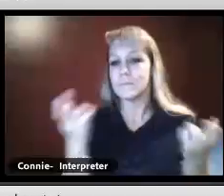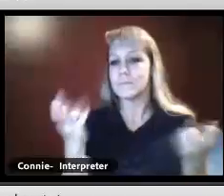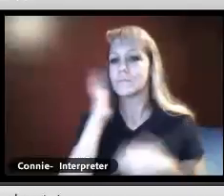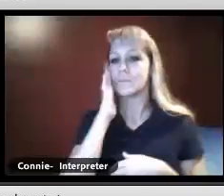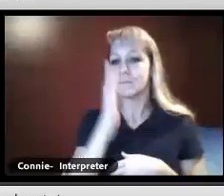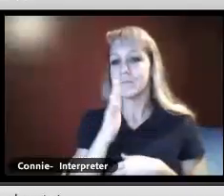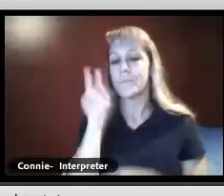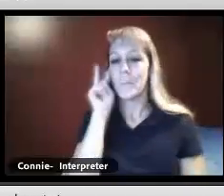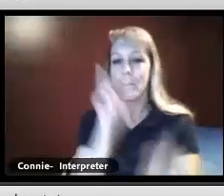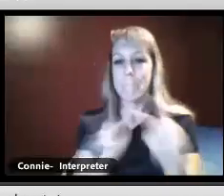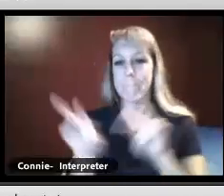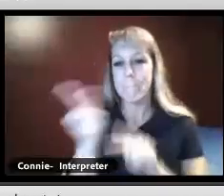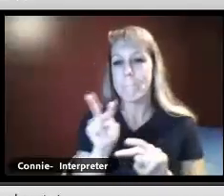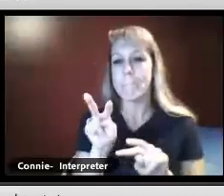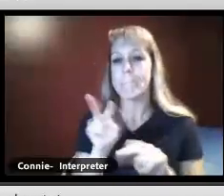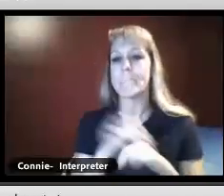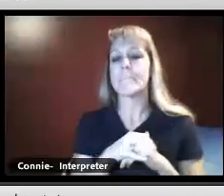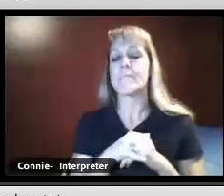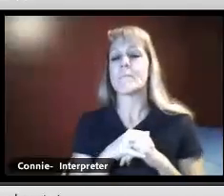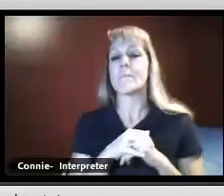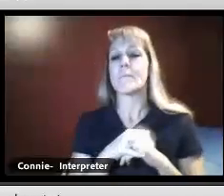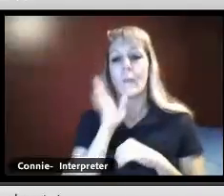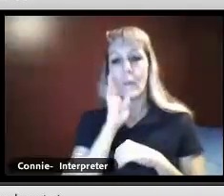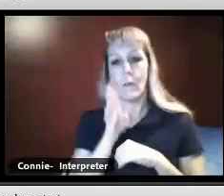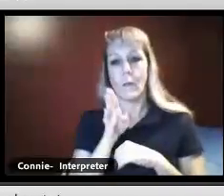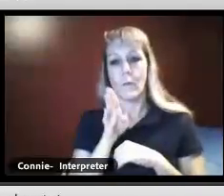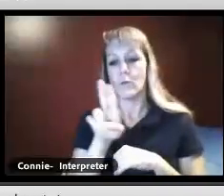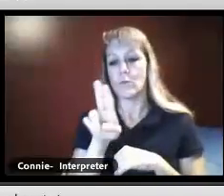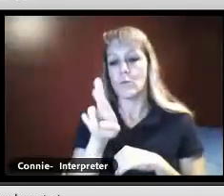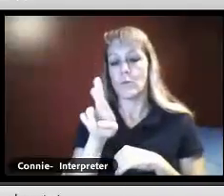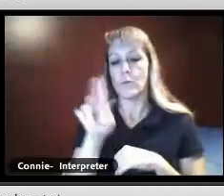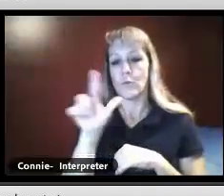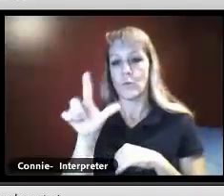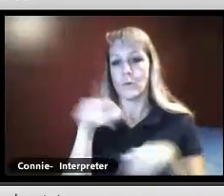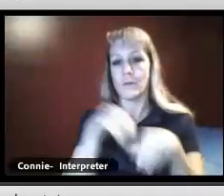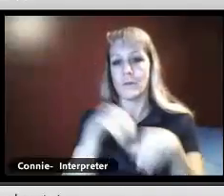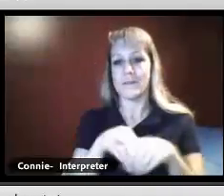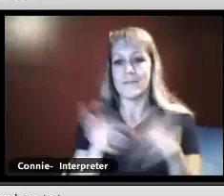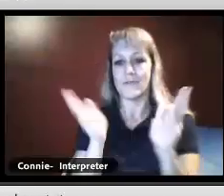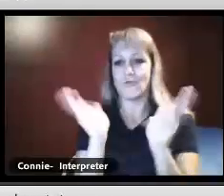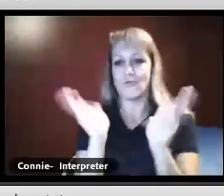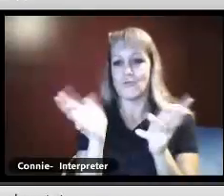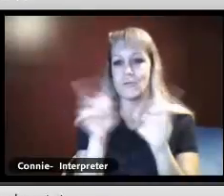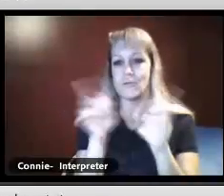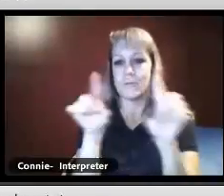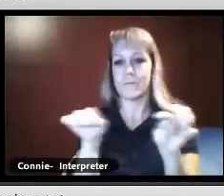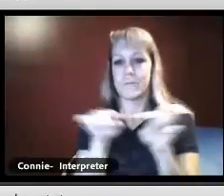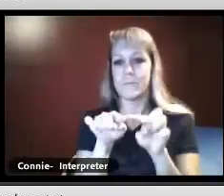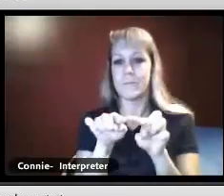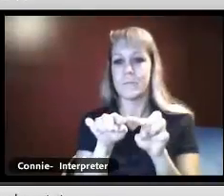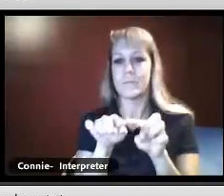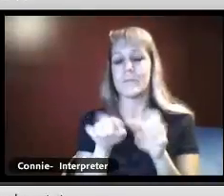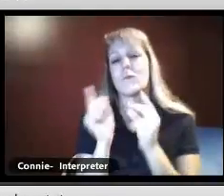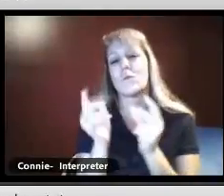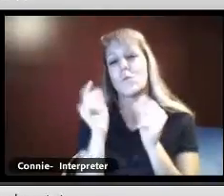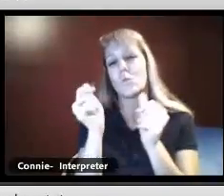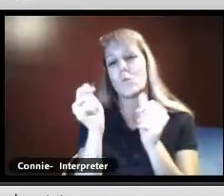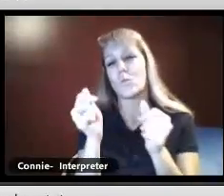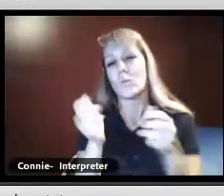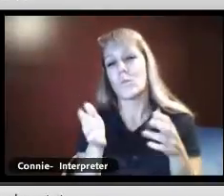at together, I'm going to put URLs into the chat box. It is the most expedient way